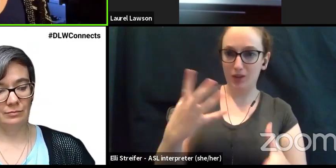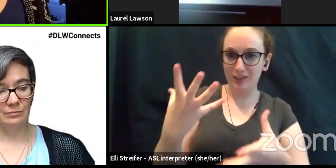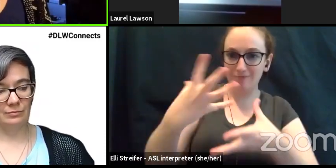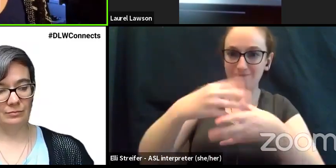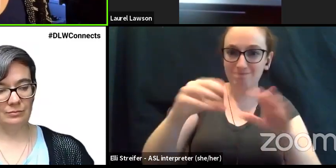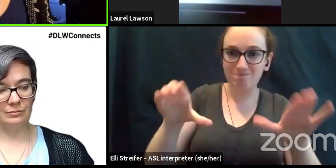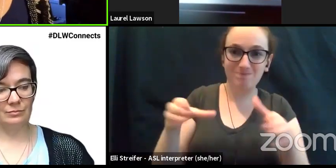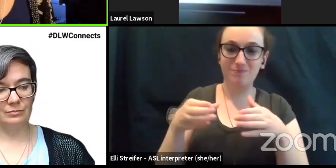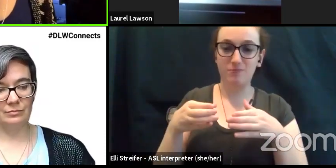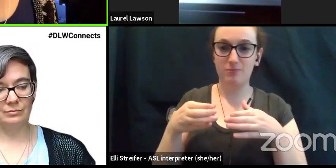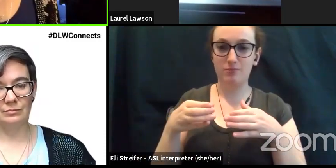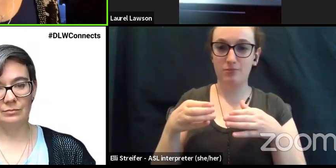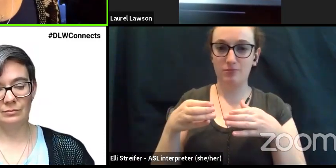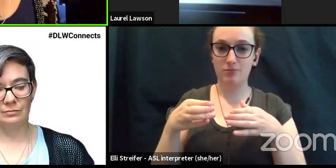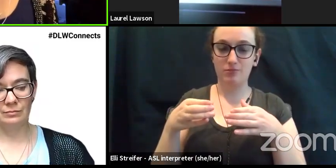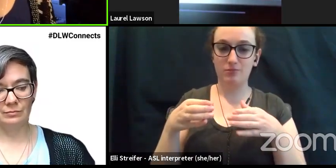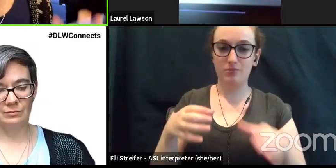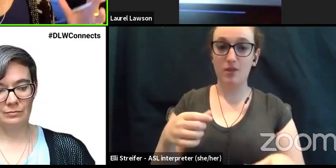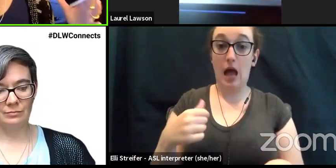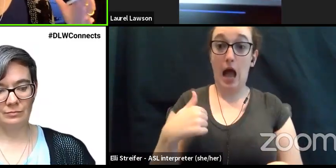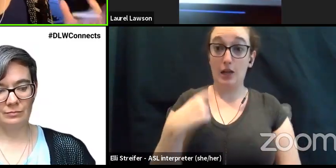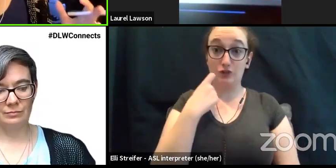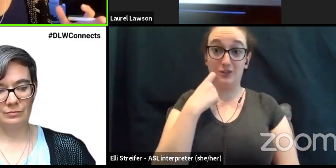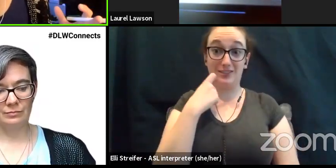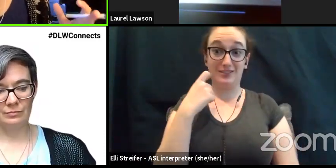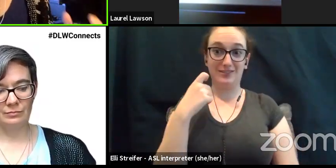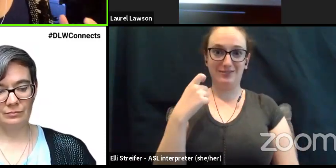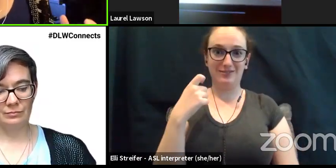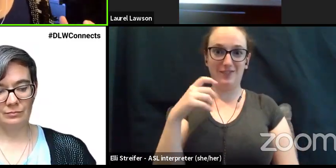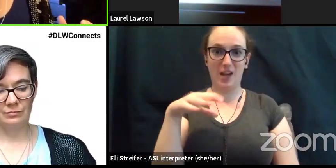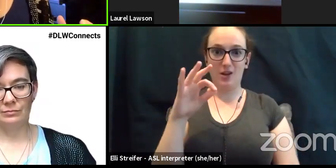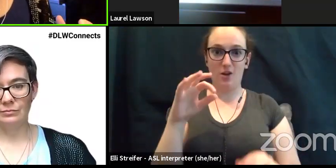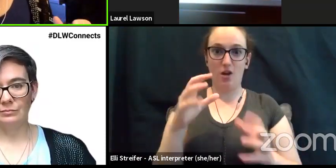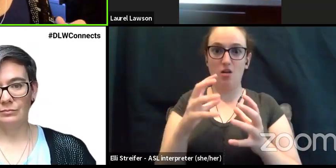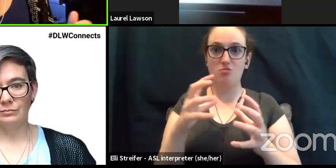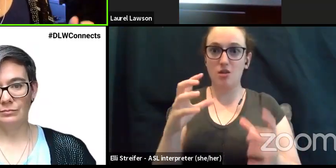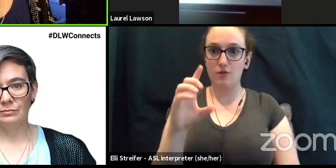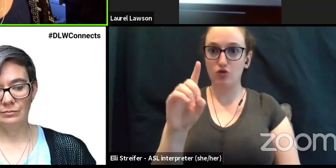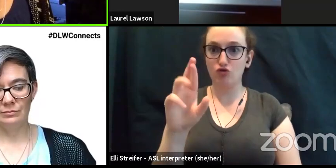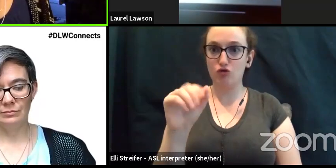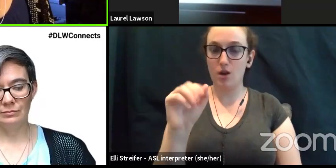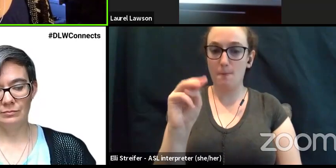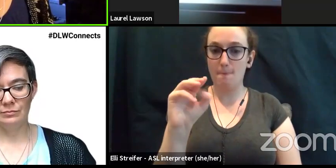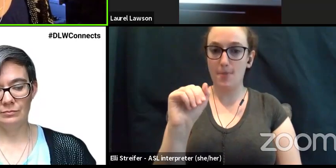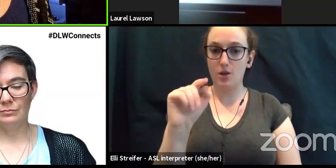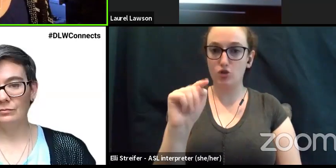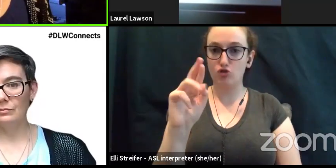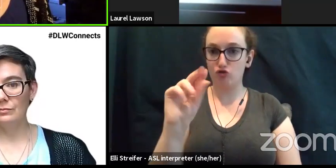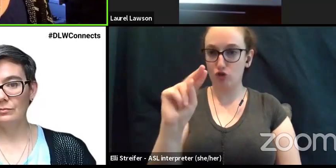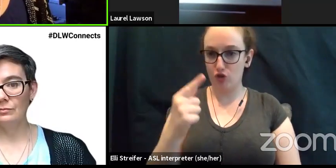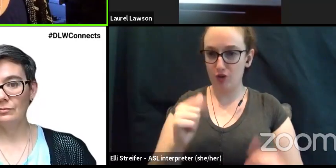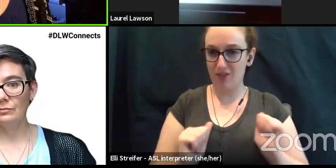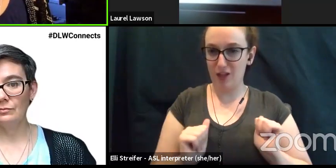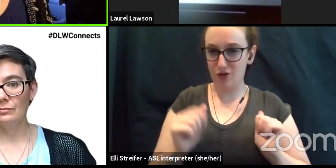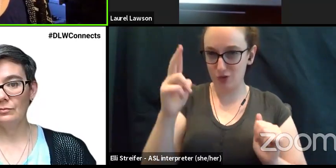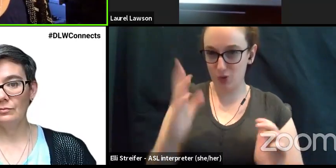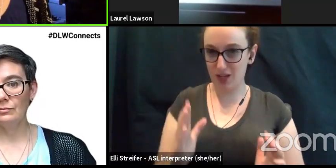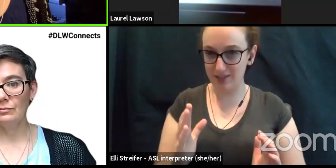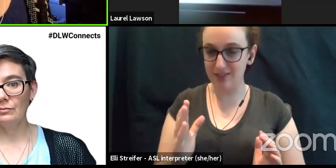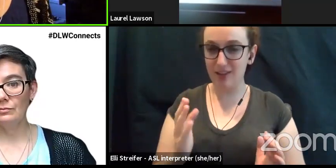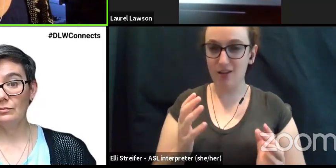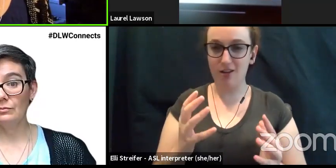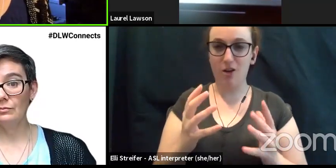like, found out about a whole host of dramaturgs, disabled dramaturgs that are doing